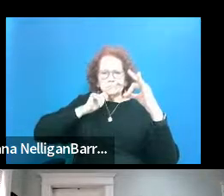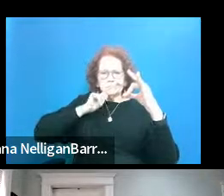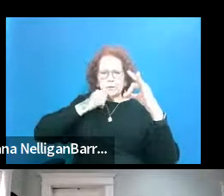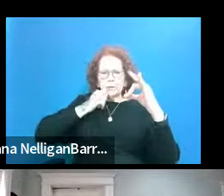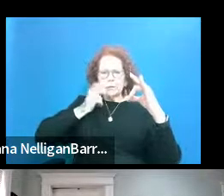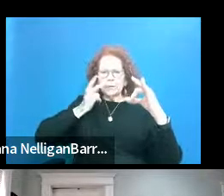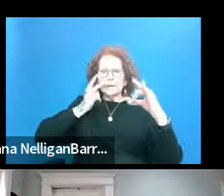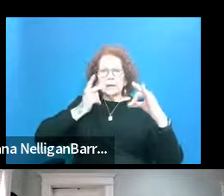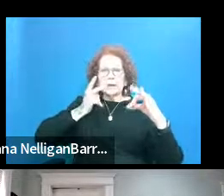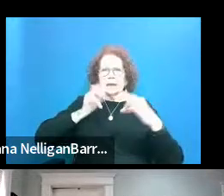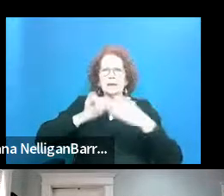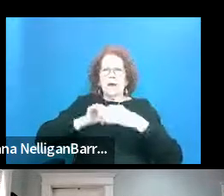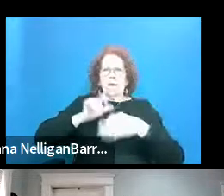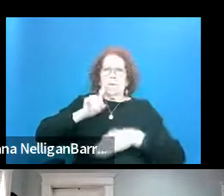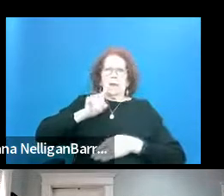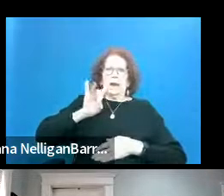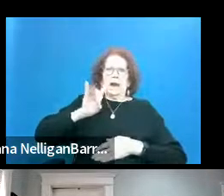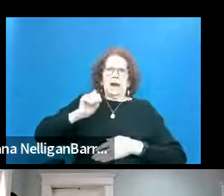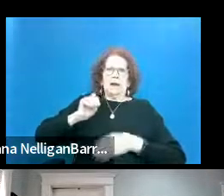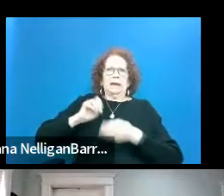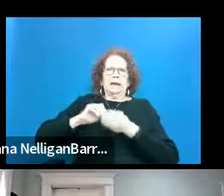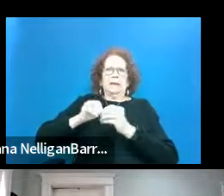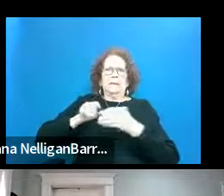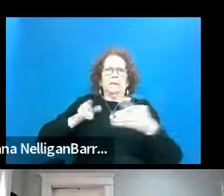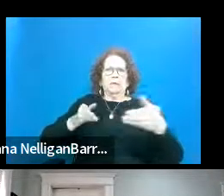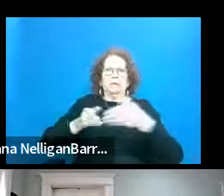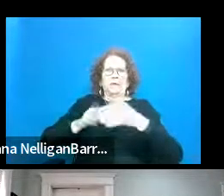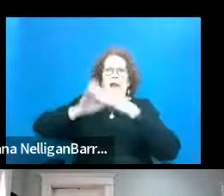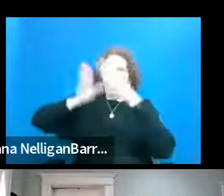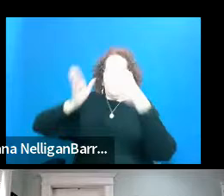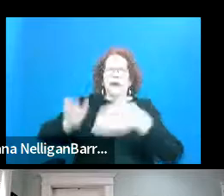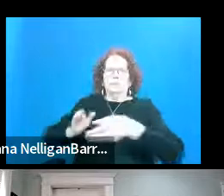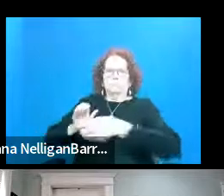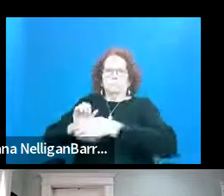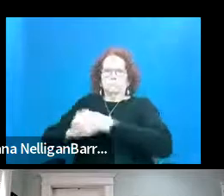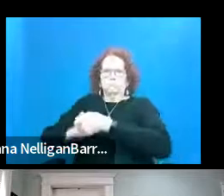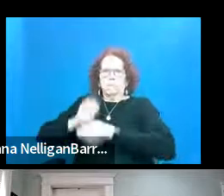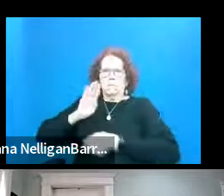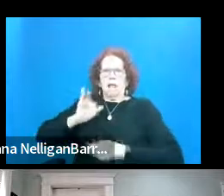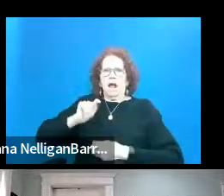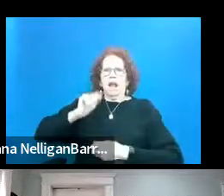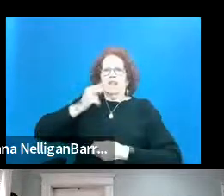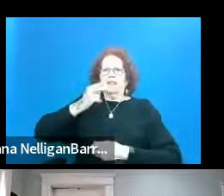180 housing partnership by the block. Nice to see that thing pop out.